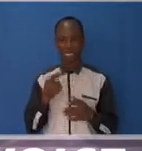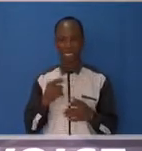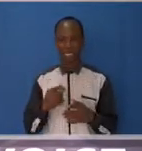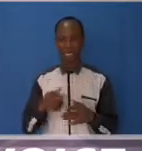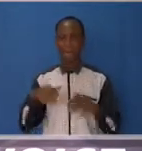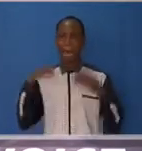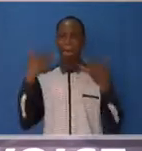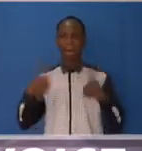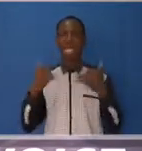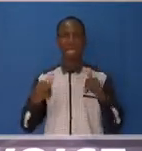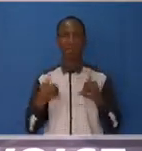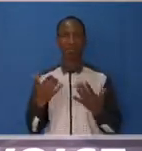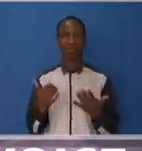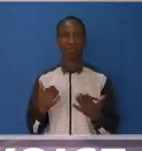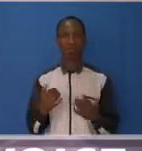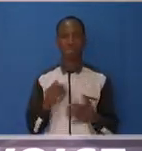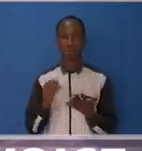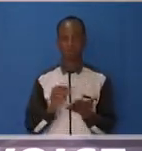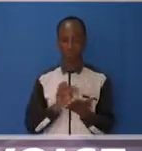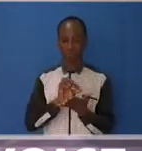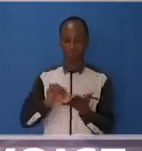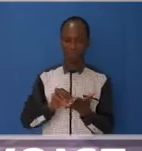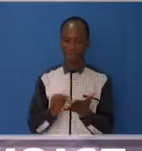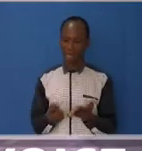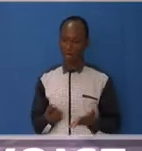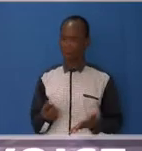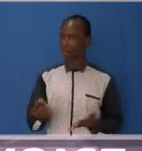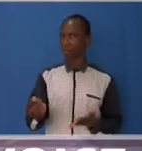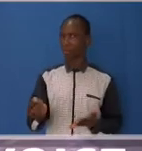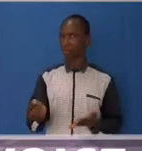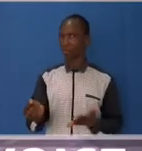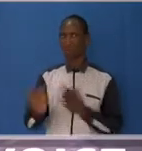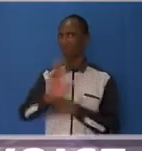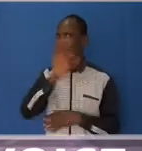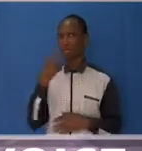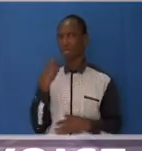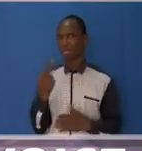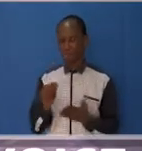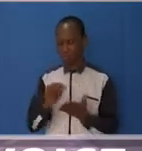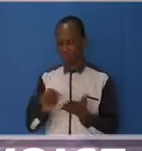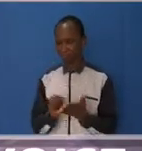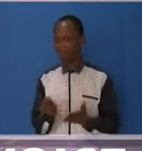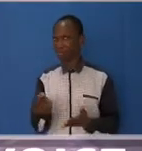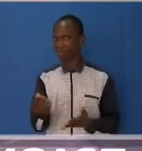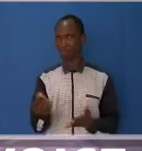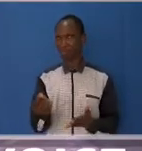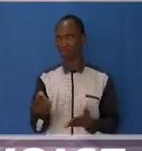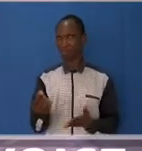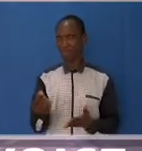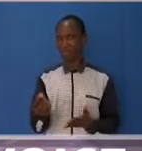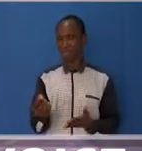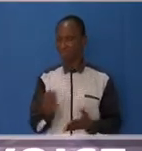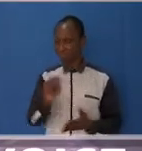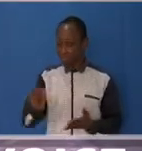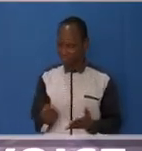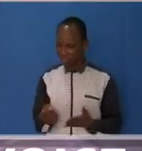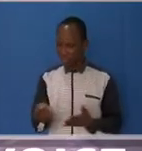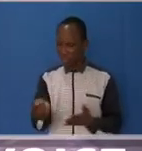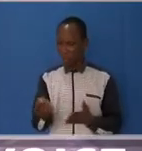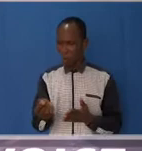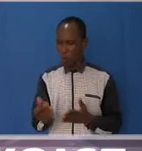wo ofie na wo stereo bi wo di seed bi a chemu a ye ka bra a kristo na safo ma no ebe hiem sa asol ni ye